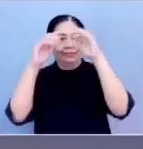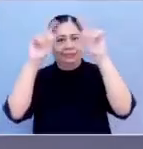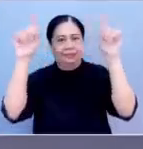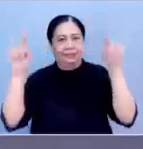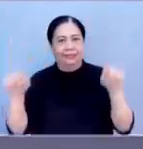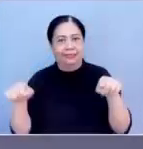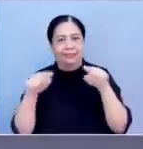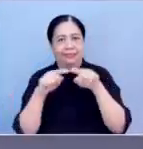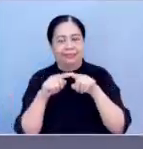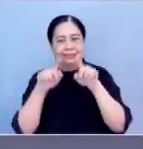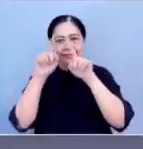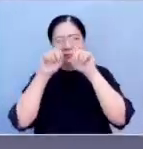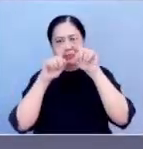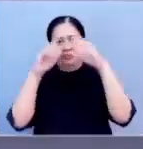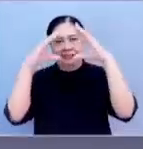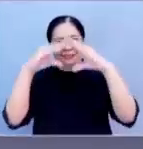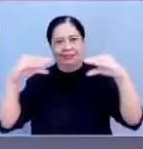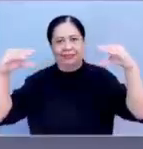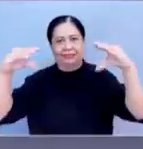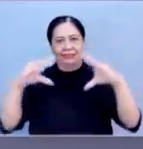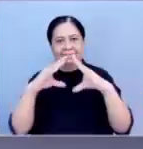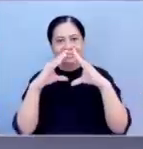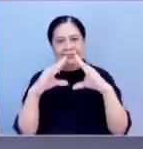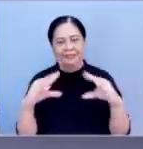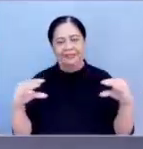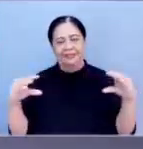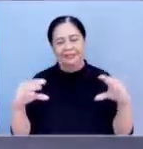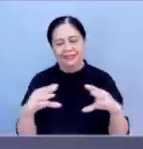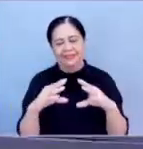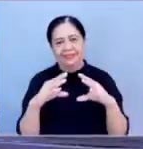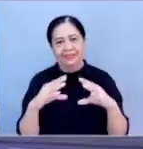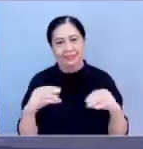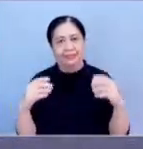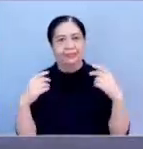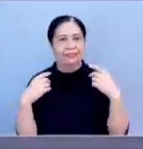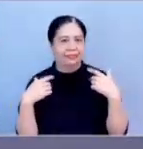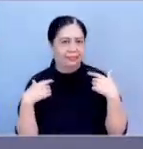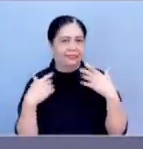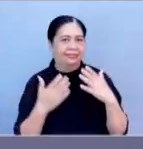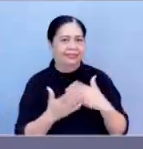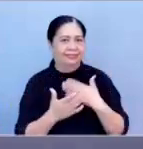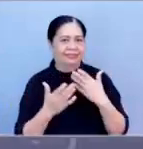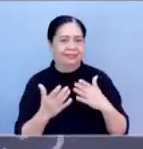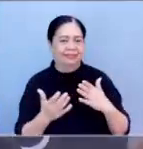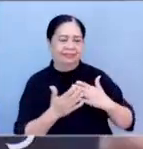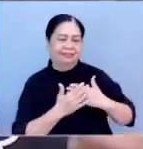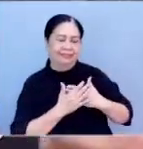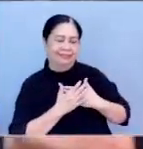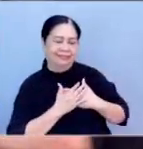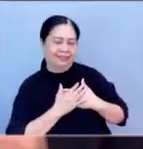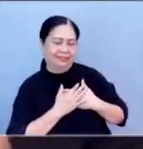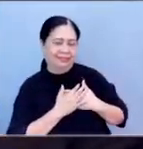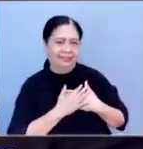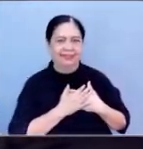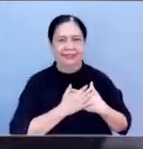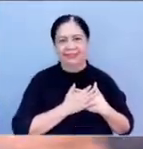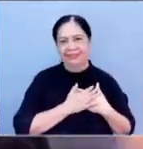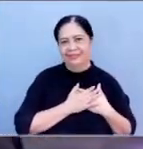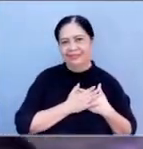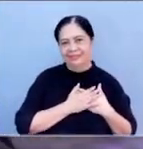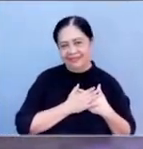a star shining on the tree, I've got a song in my heart.